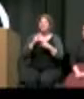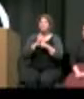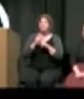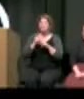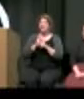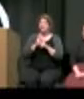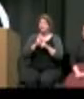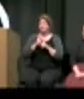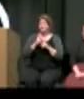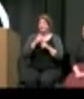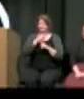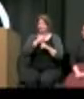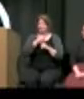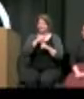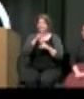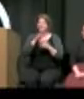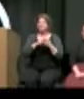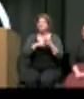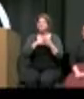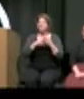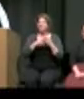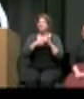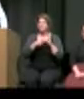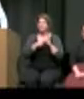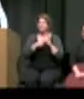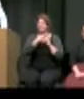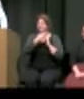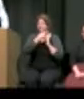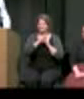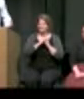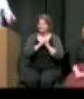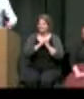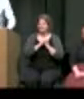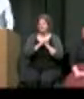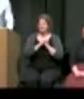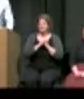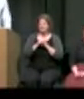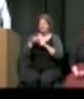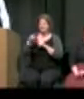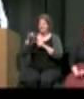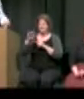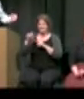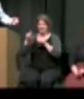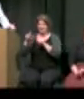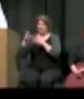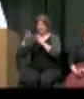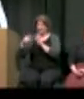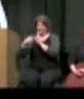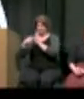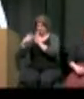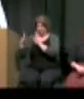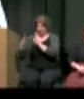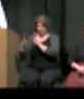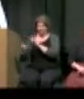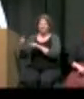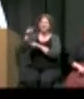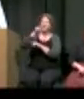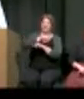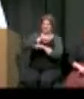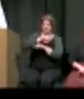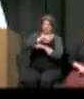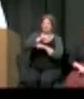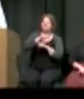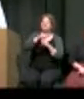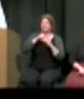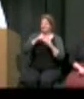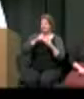down here is scheduled to start after the pilot's done. So hoping to roll right into that. It goes